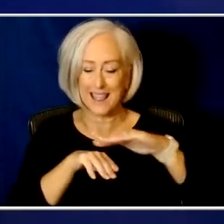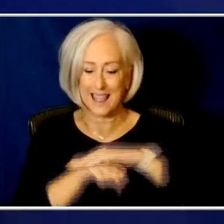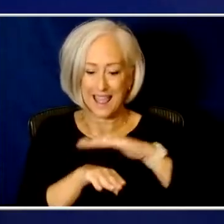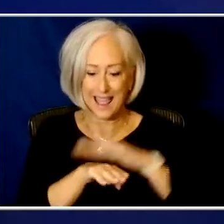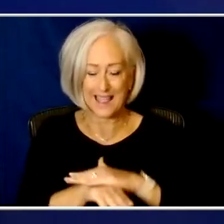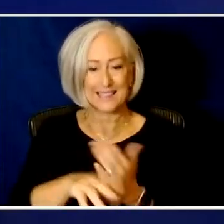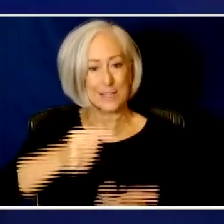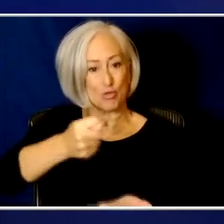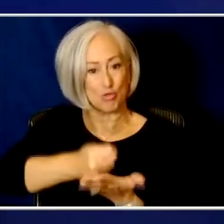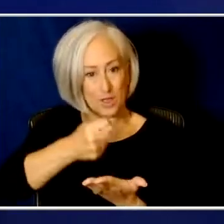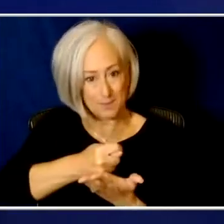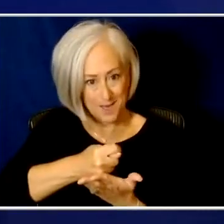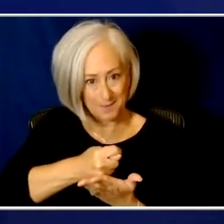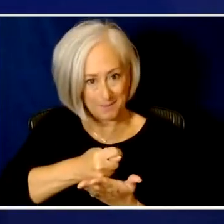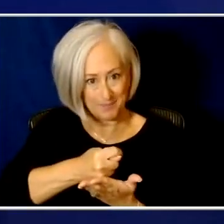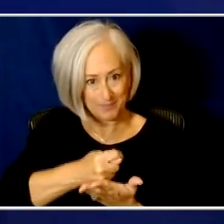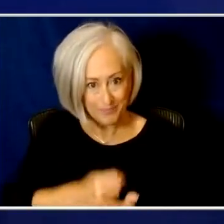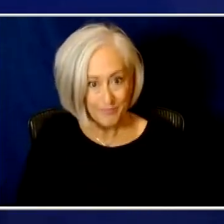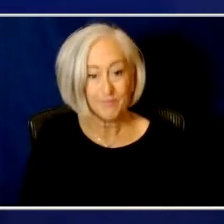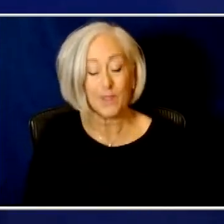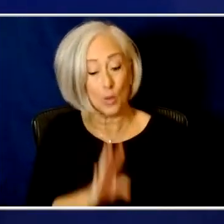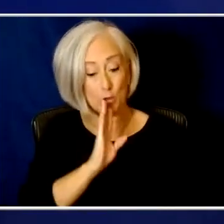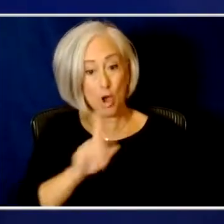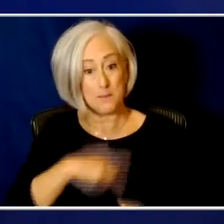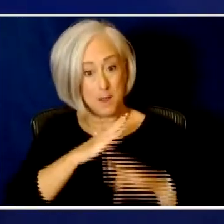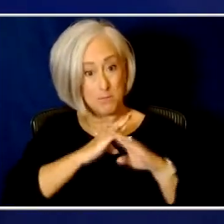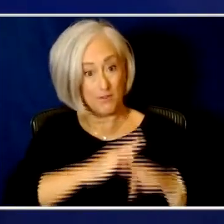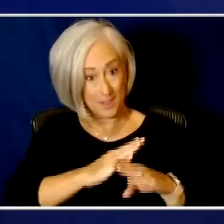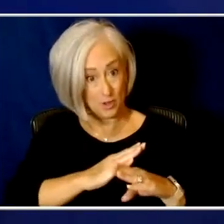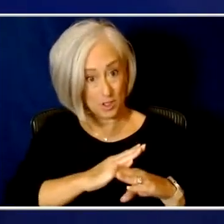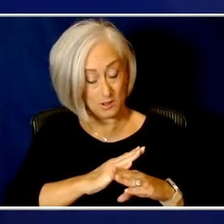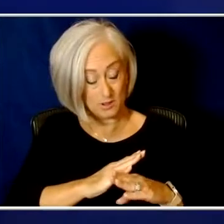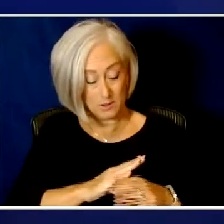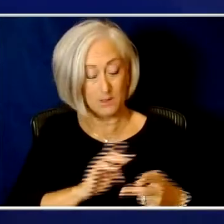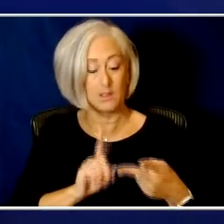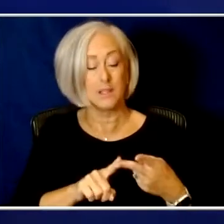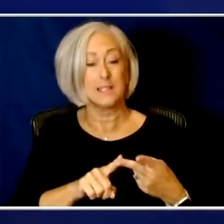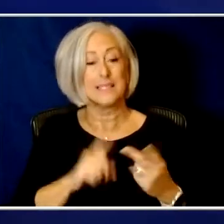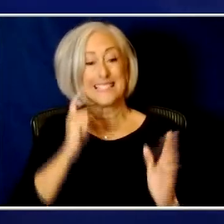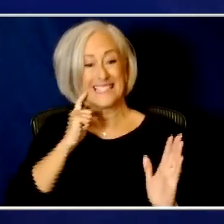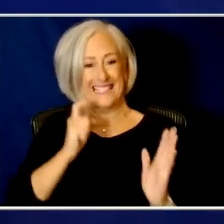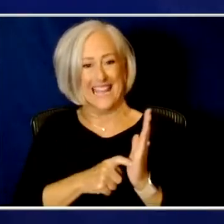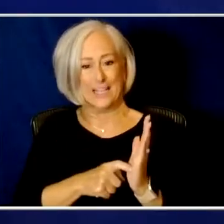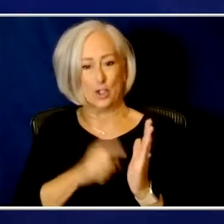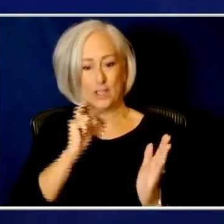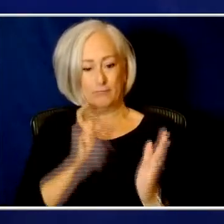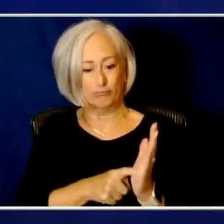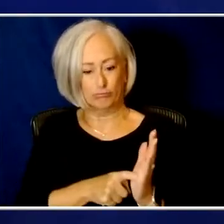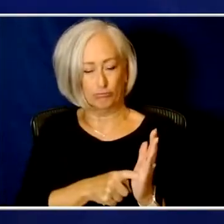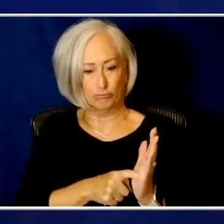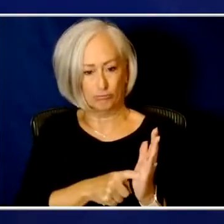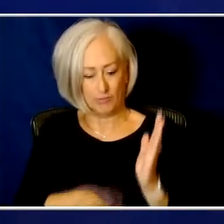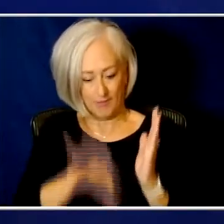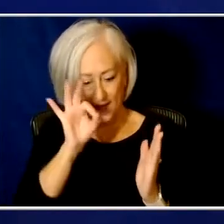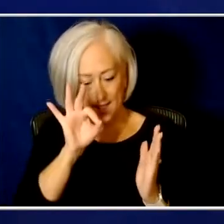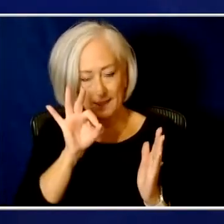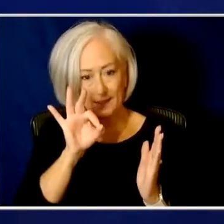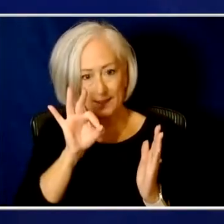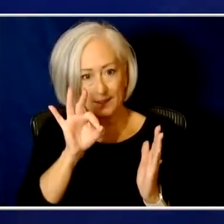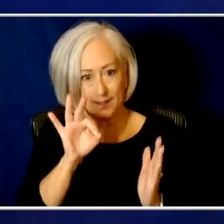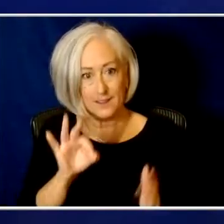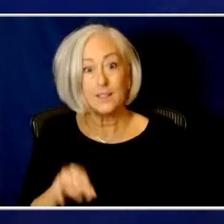we've talked a lot about prevention. We also know that detection is important. One of the struggles we've seen is that mammography fell off tremendously during